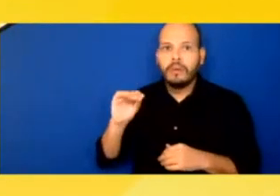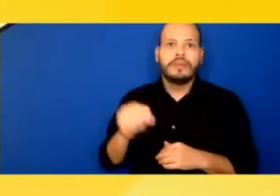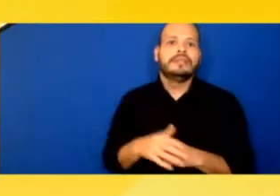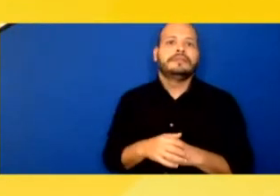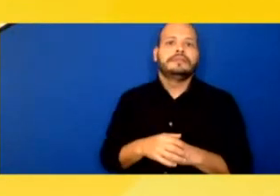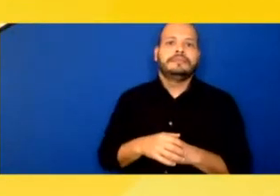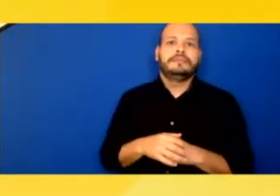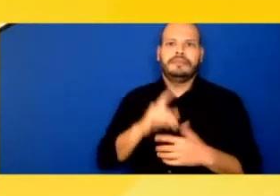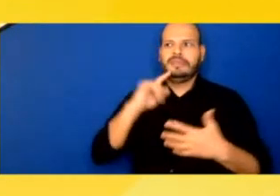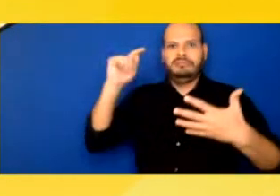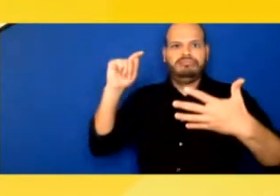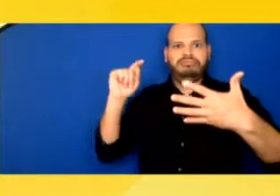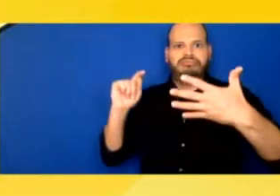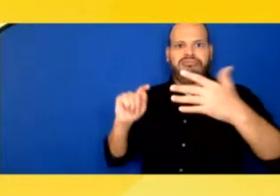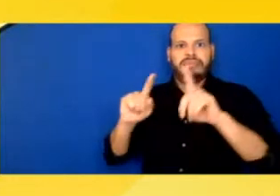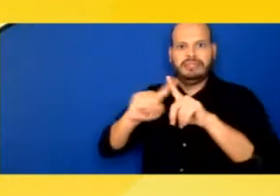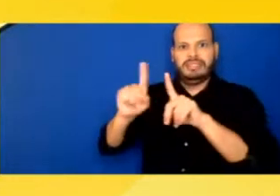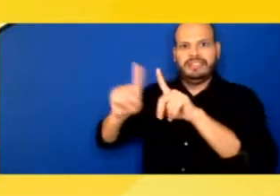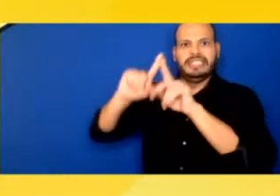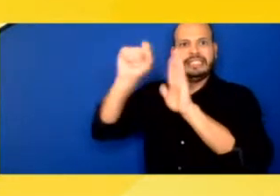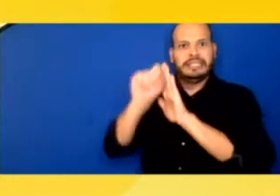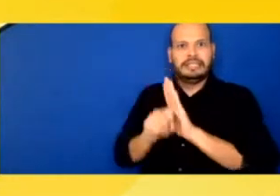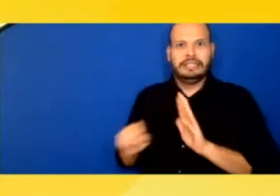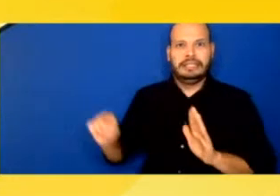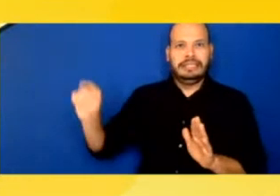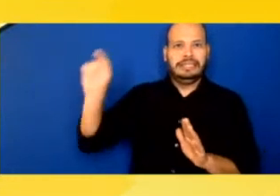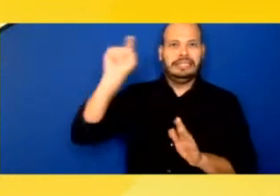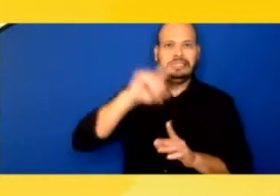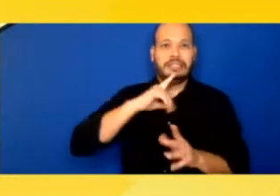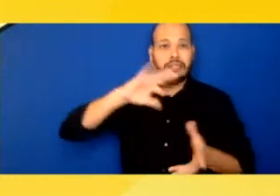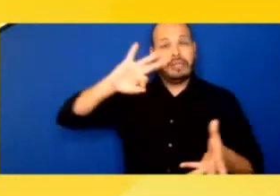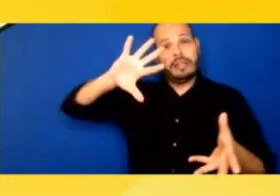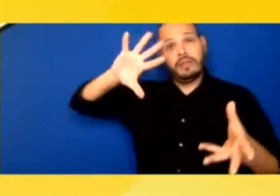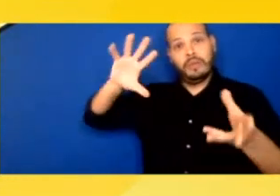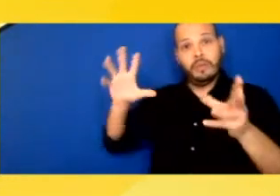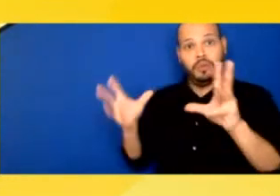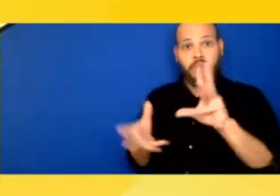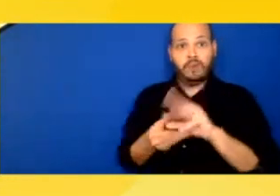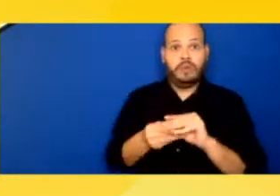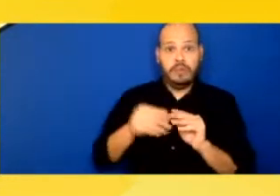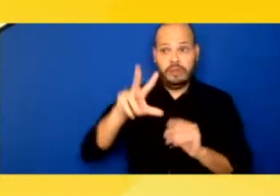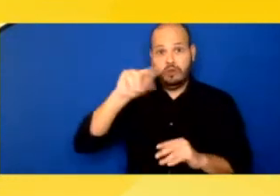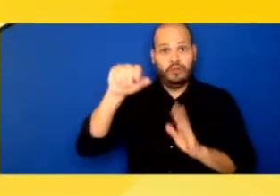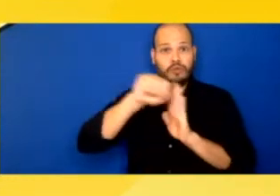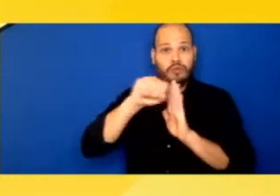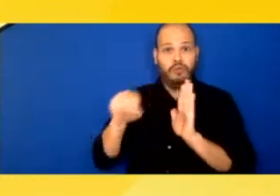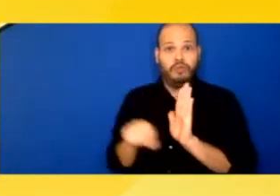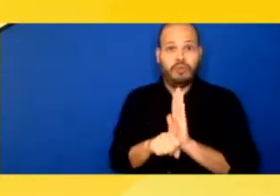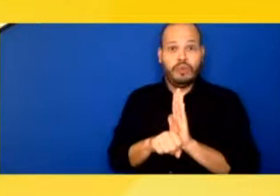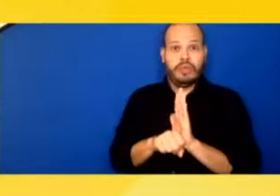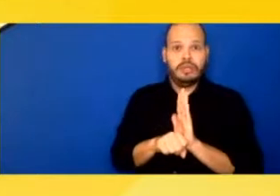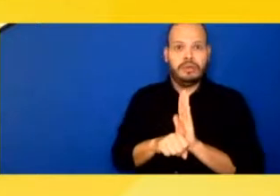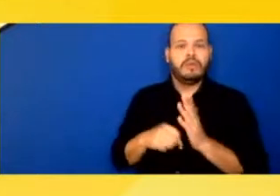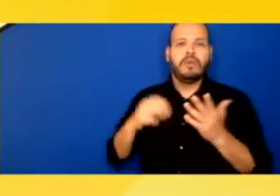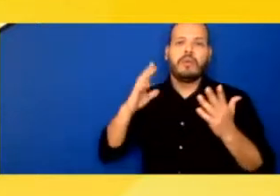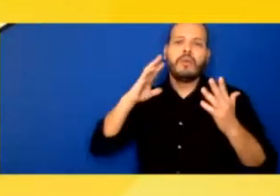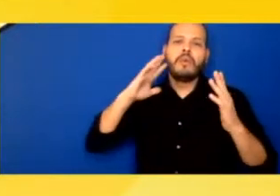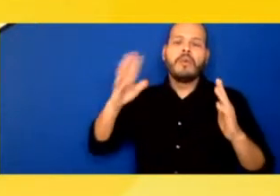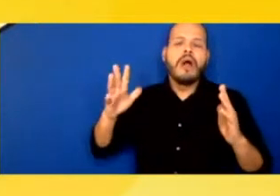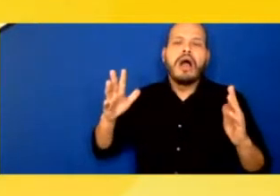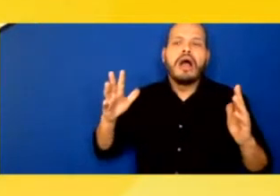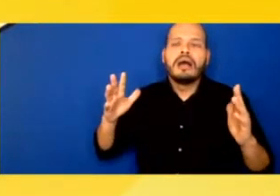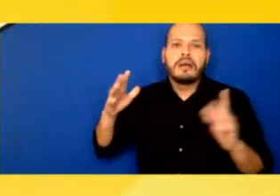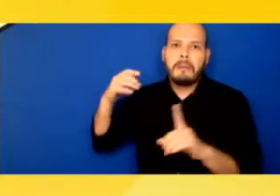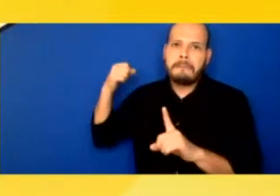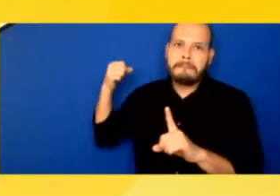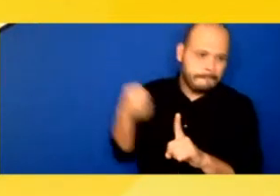30 states. That's right. We have to stop acting like they have all this power. We have so much power